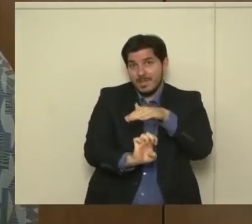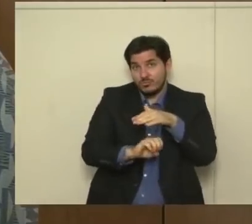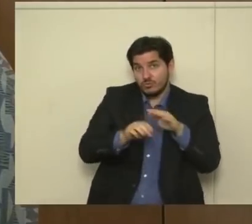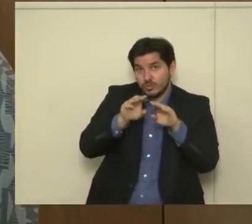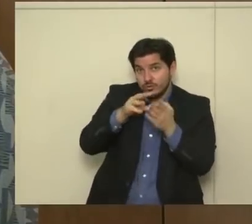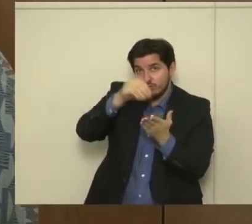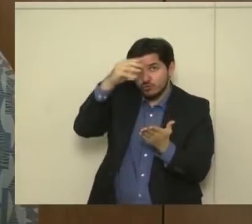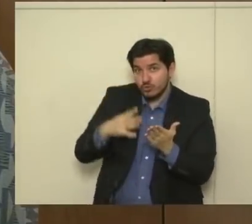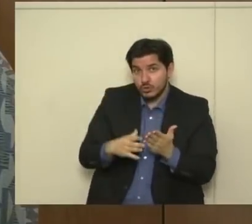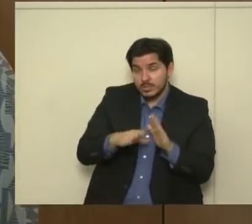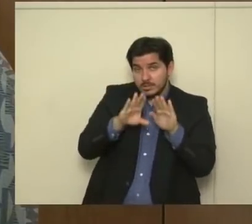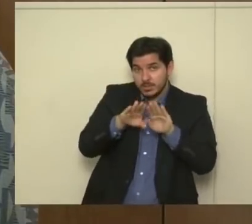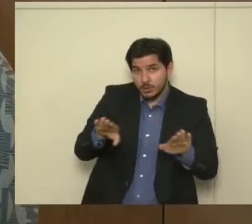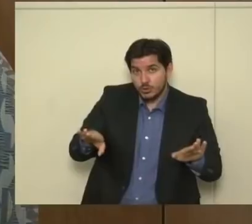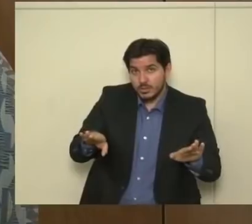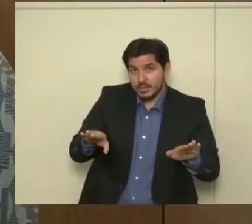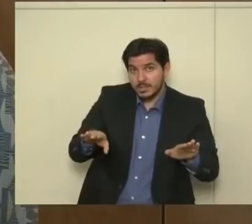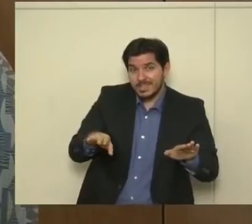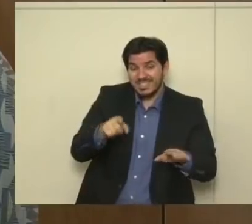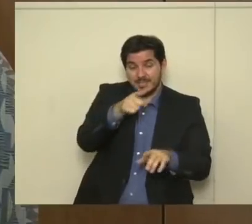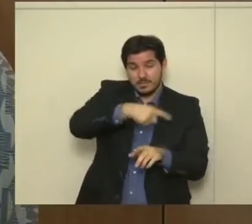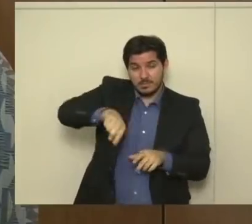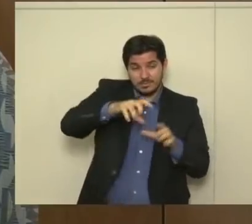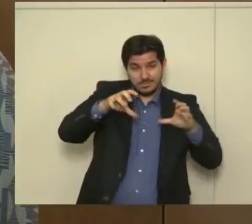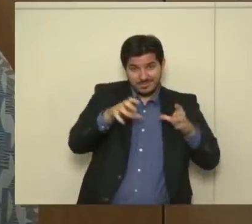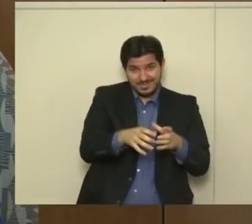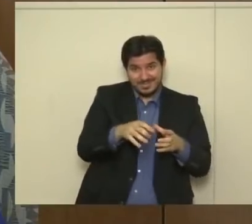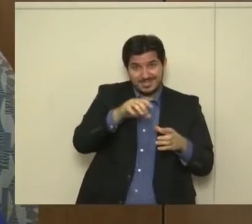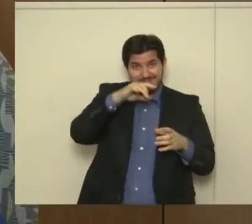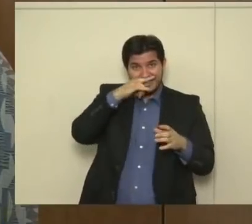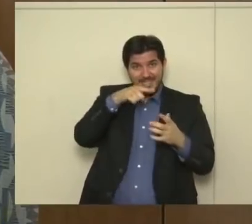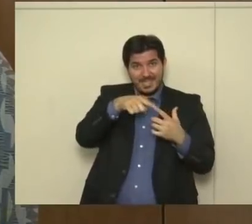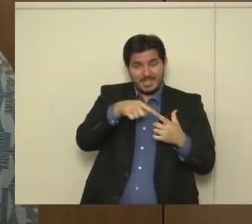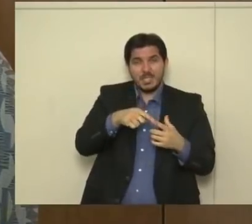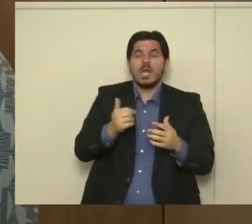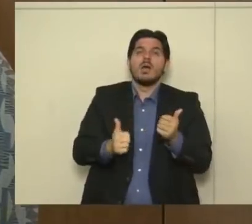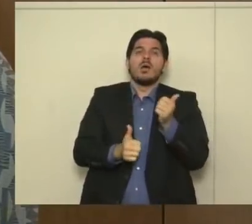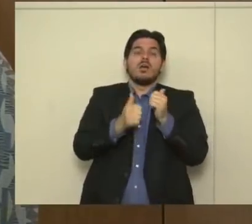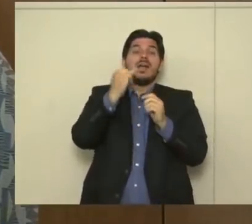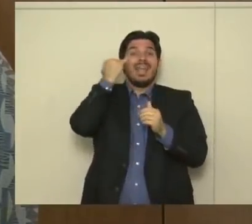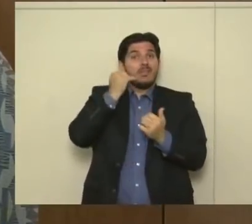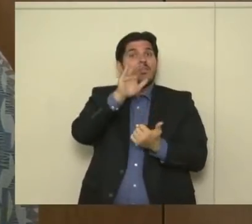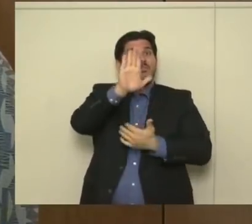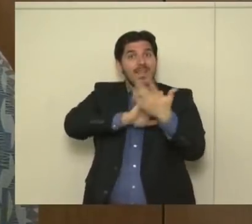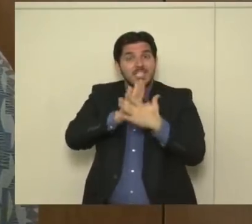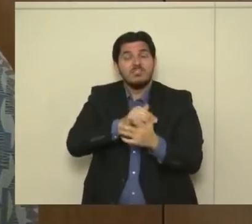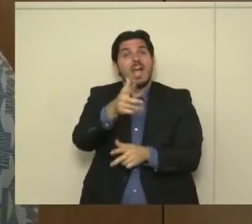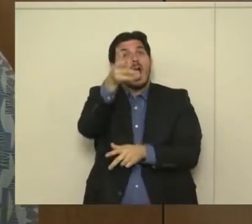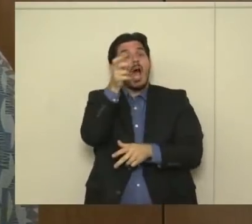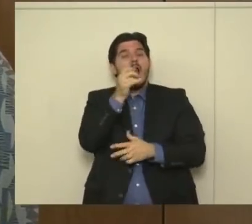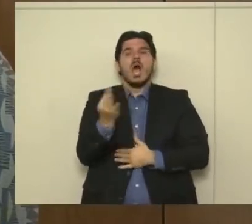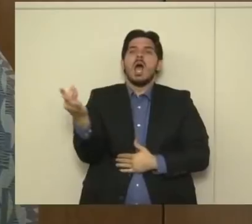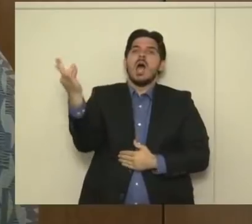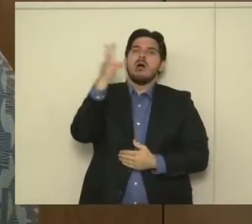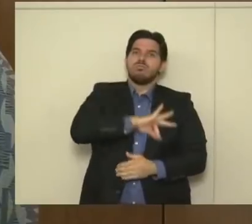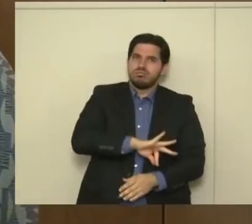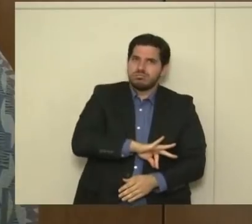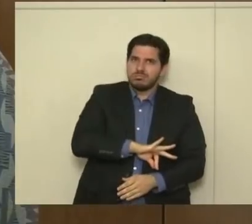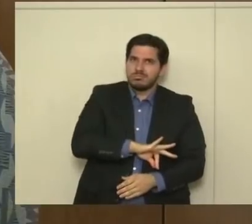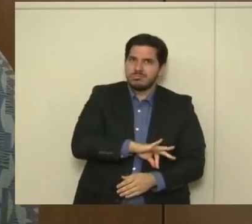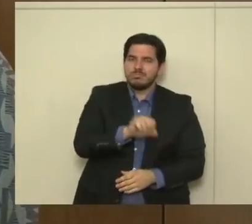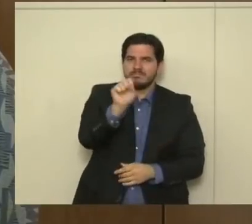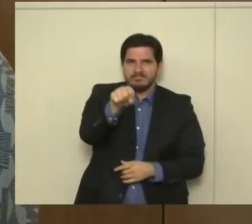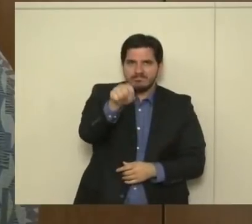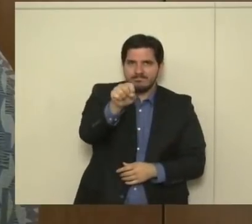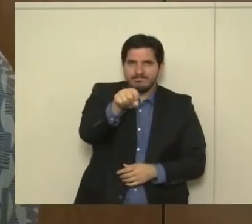is those are the kids that gain the most by being in person. That's not to say that in person isn't still